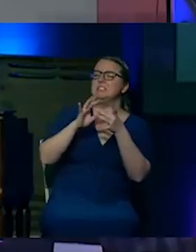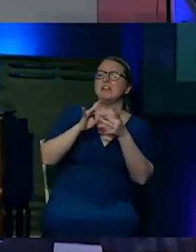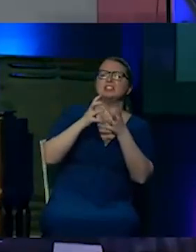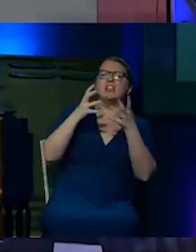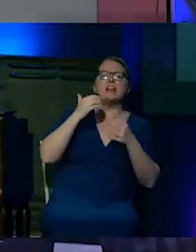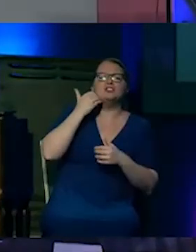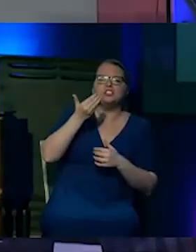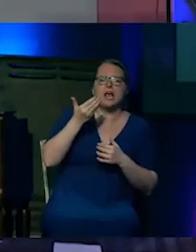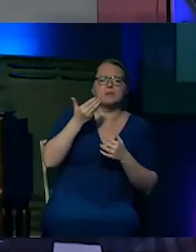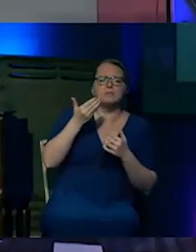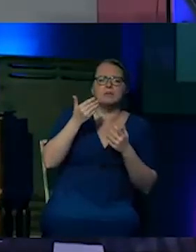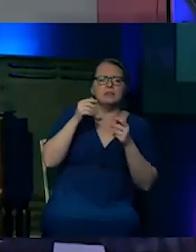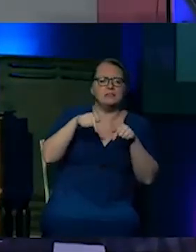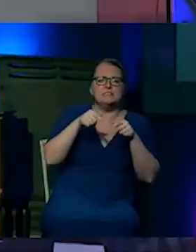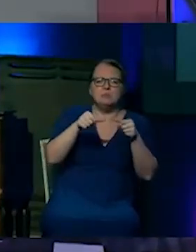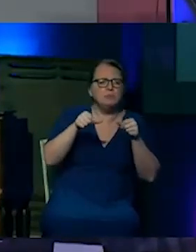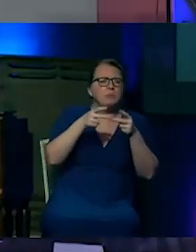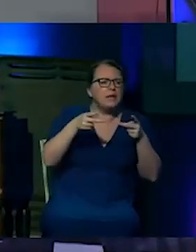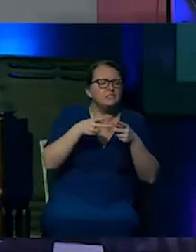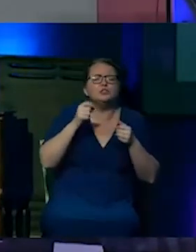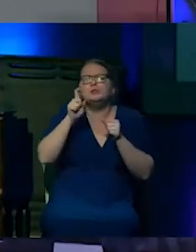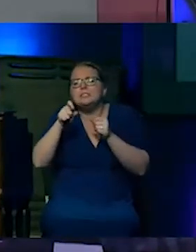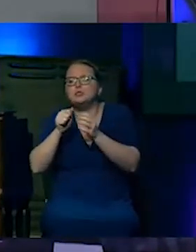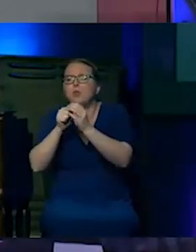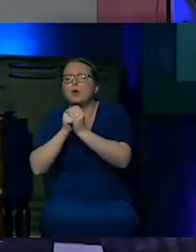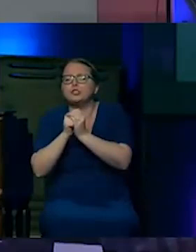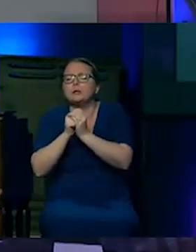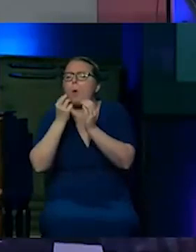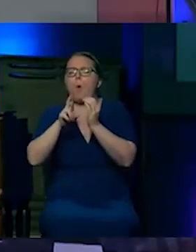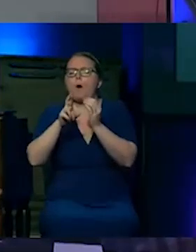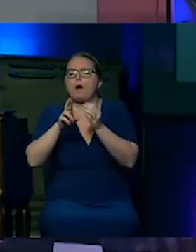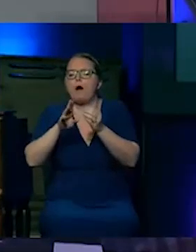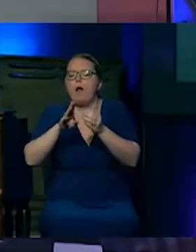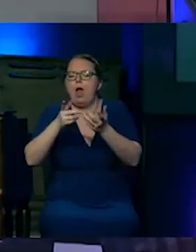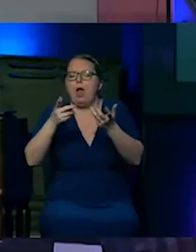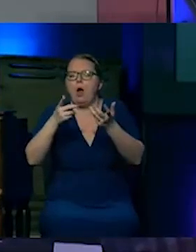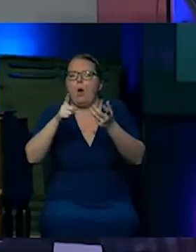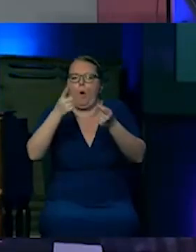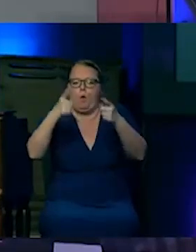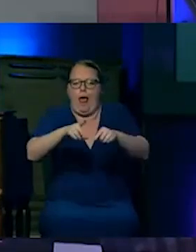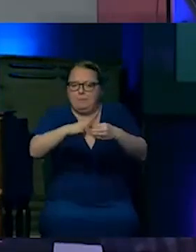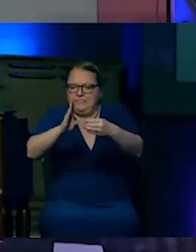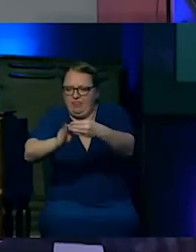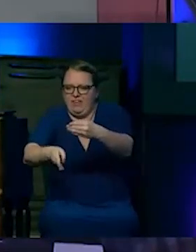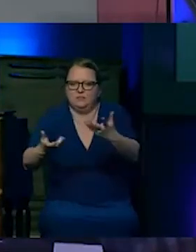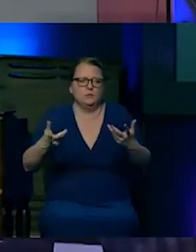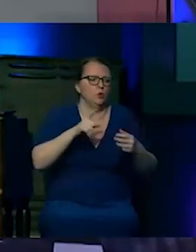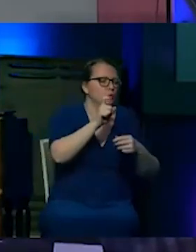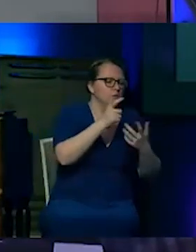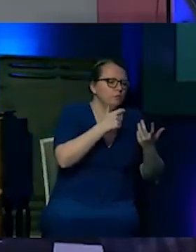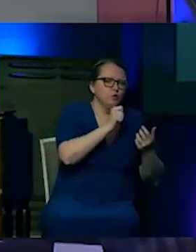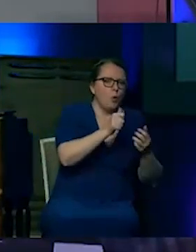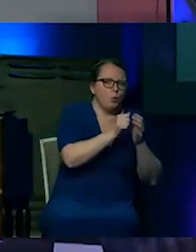in a lot of old places. Like, you need to worship or else this, or like, if you don't worship, you're this or whatever. You